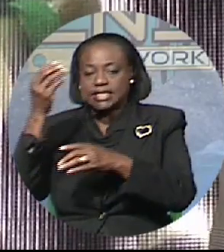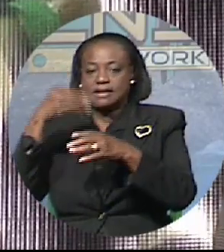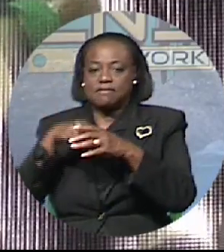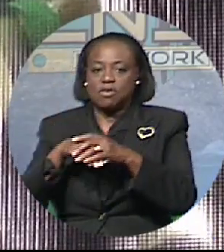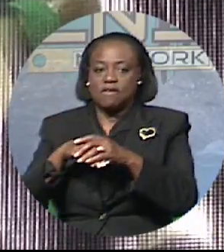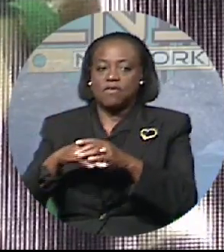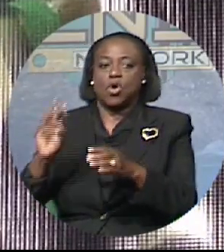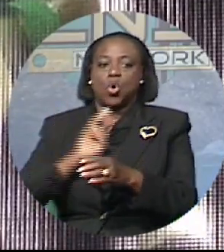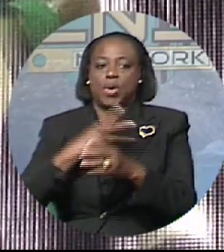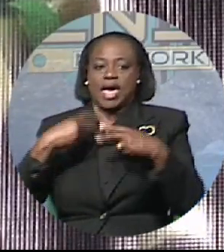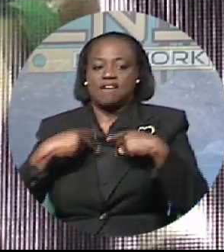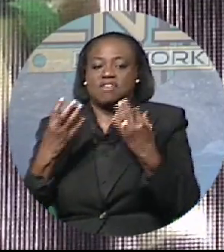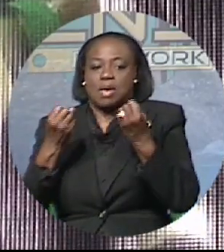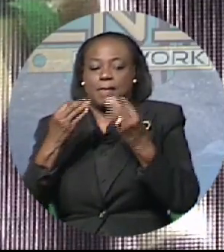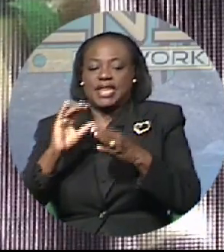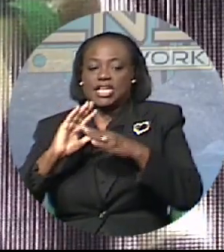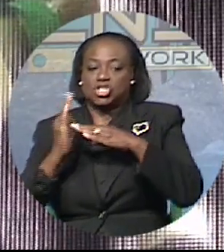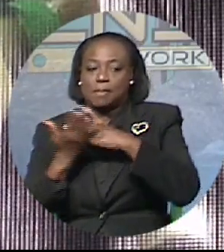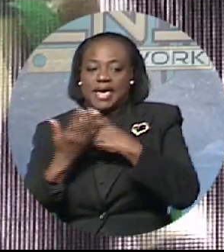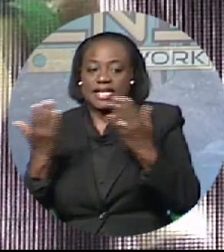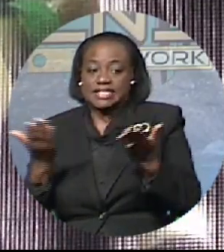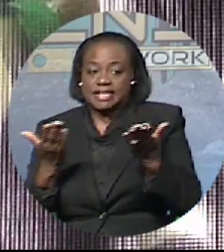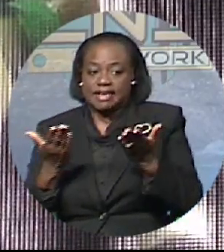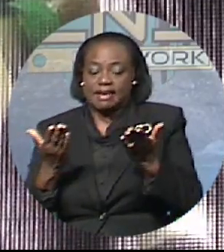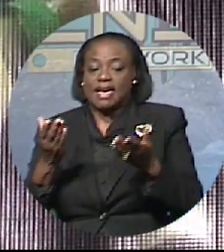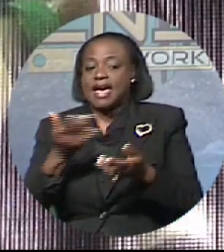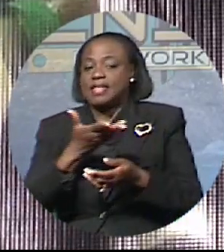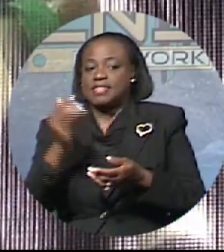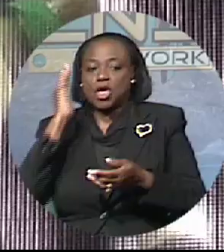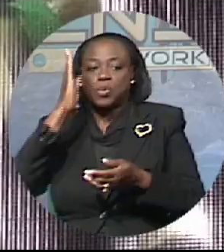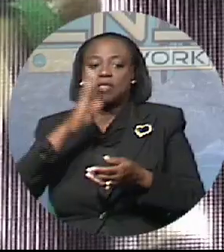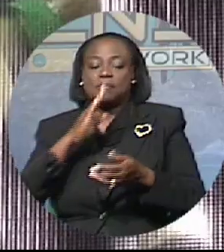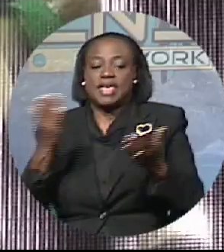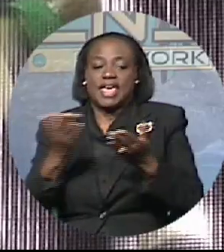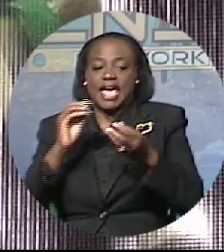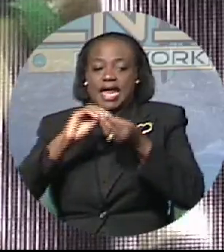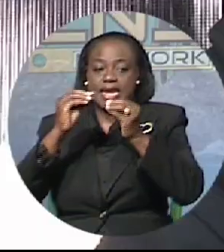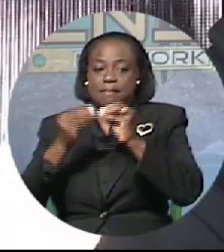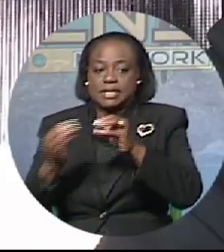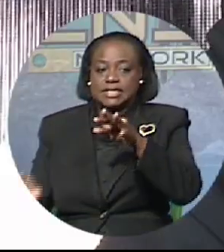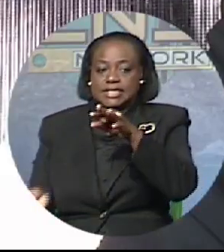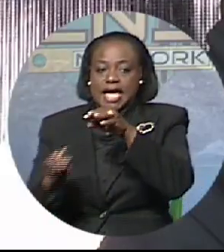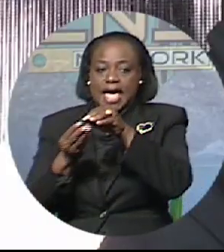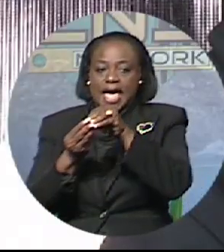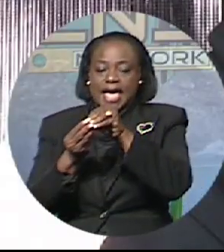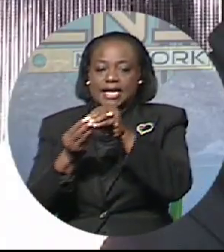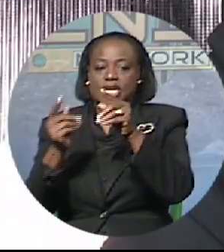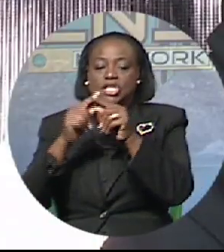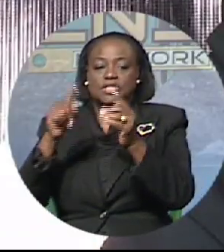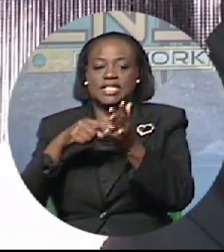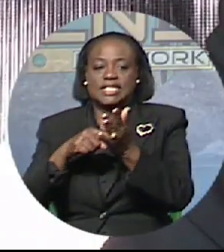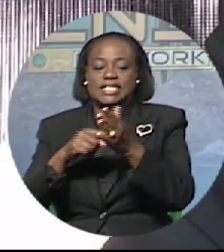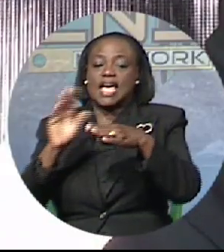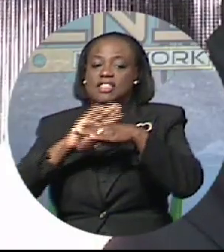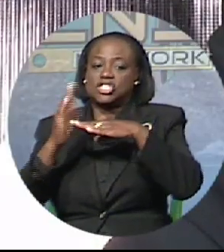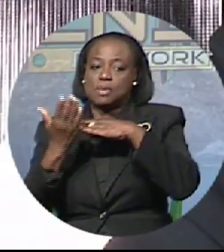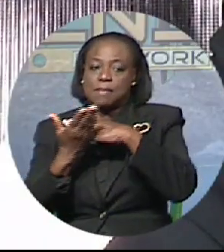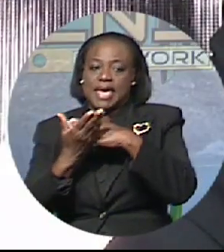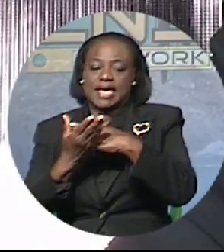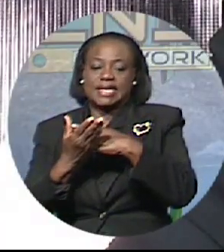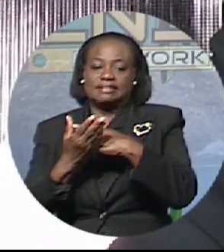South Florida, so we expect that they will be here in numbers to add to this event. That the Jamaican team will be at full